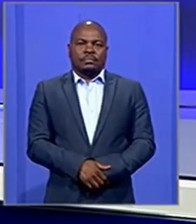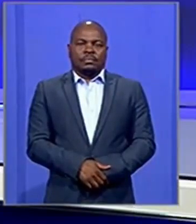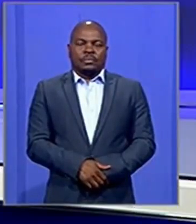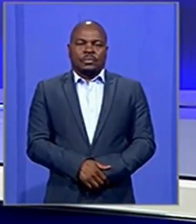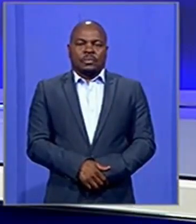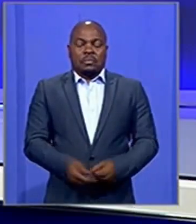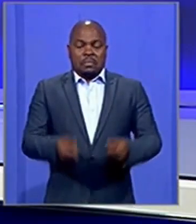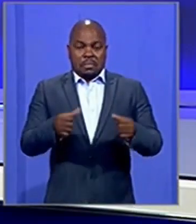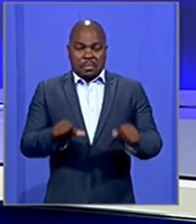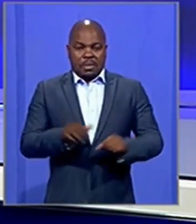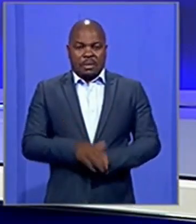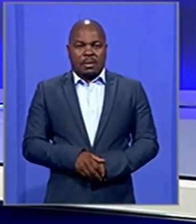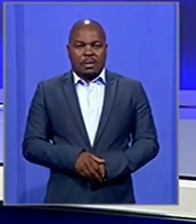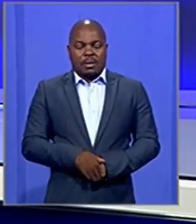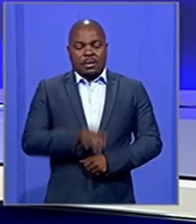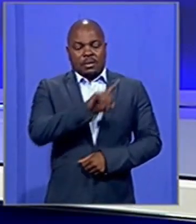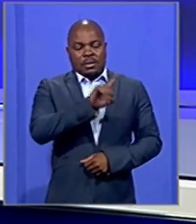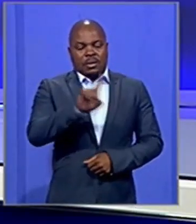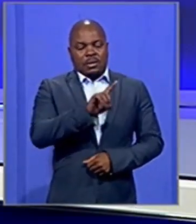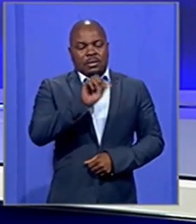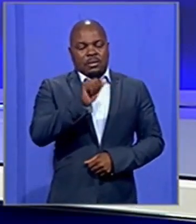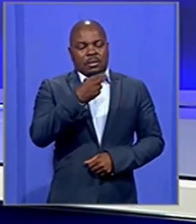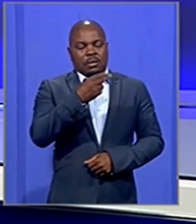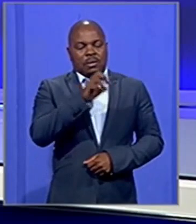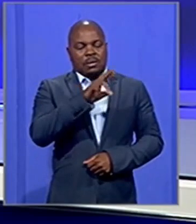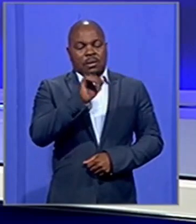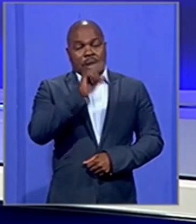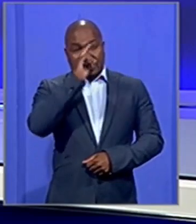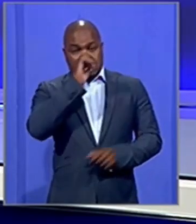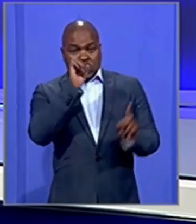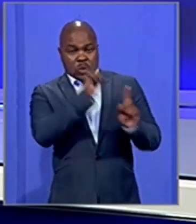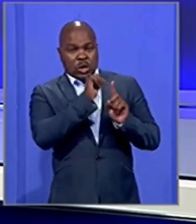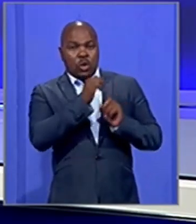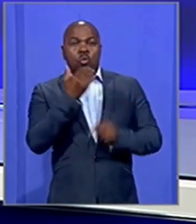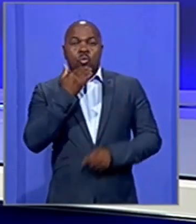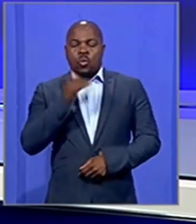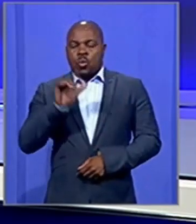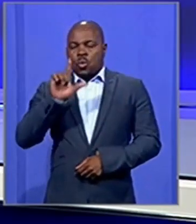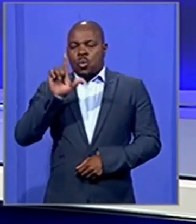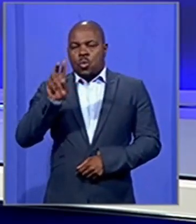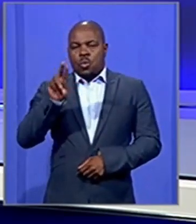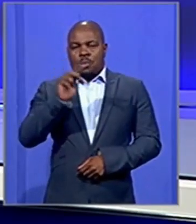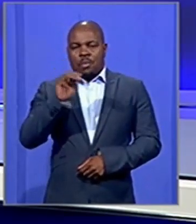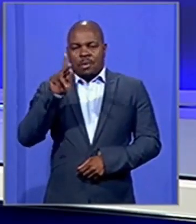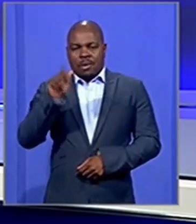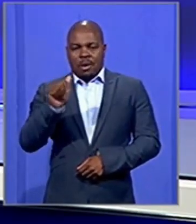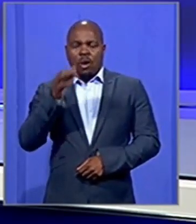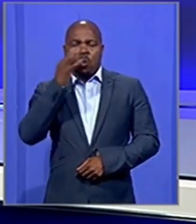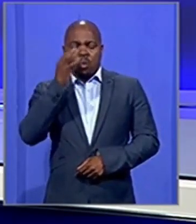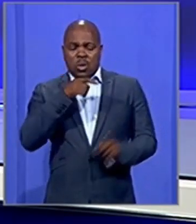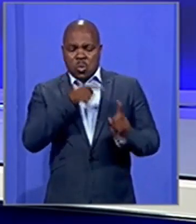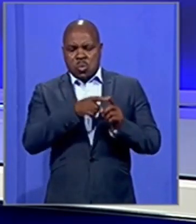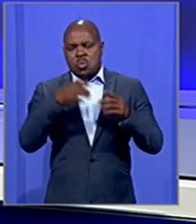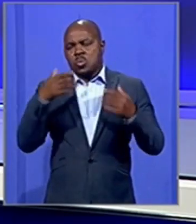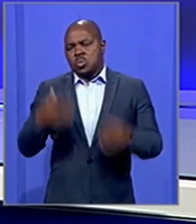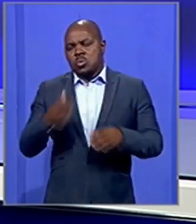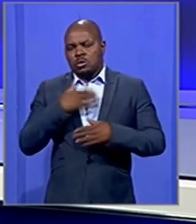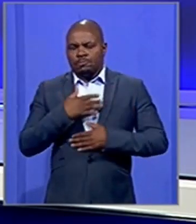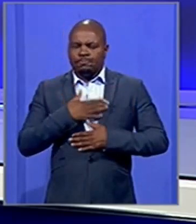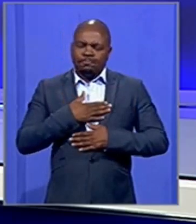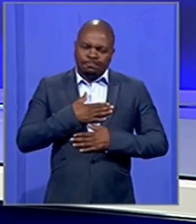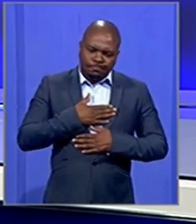Go sa le bjalo sesi wa Zahara Lumka Mkutukana o mo hlalositše bjalo ka motho wa boikokobetšo yo